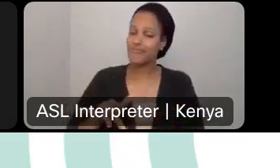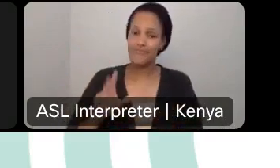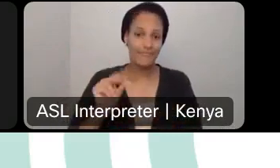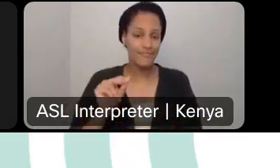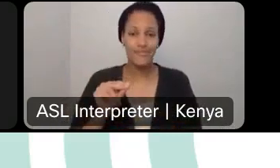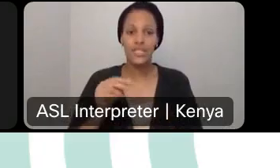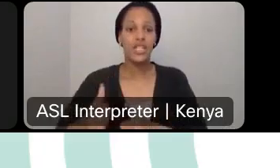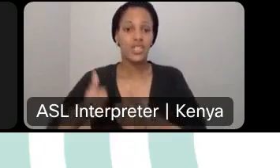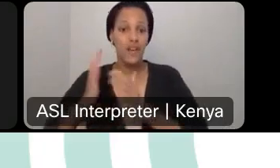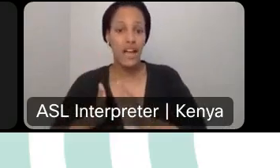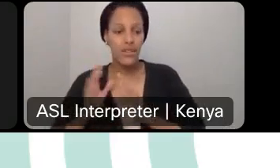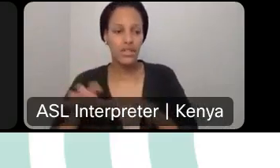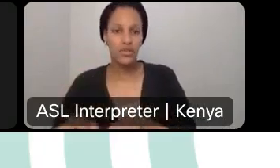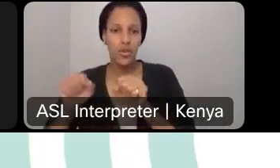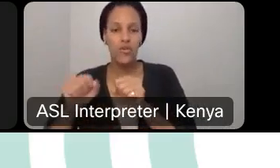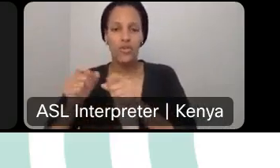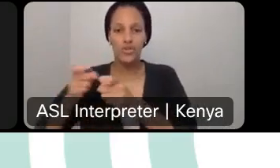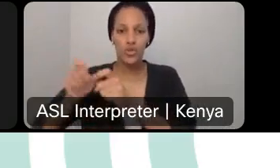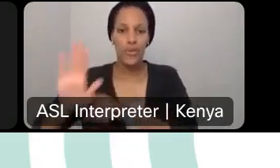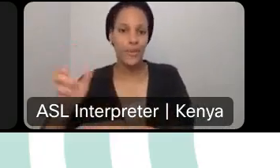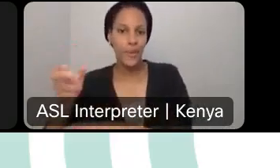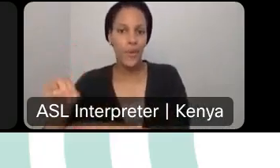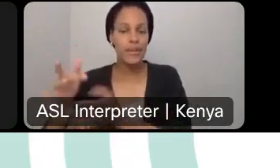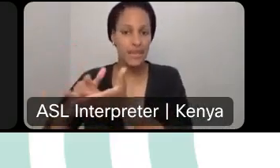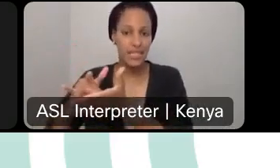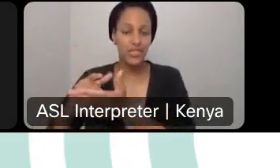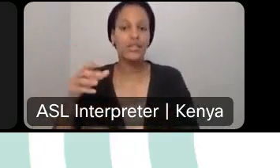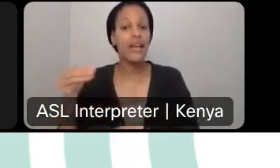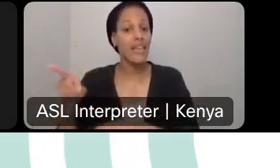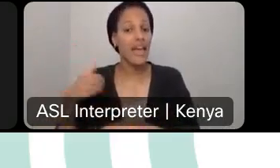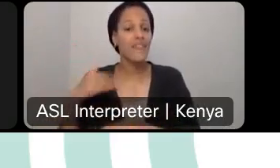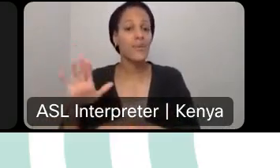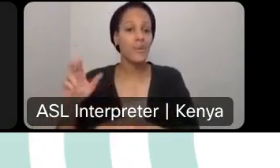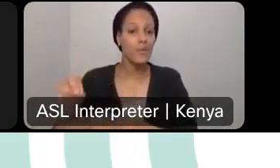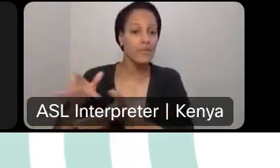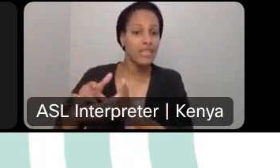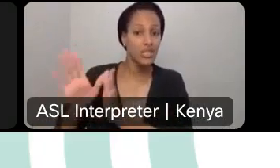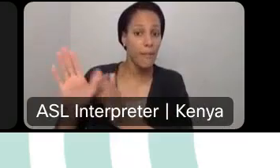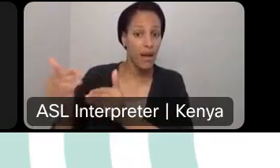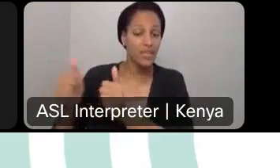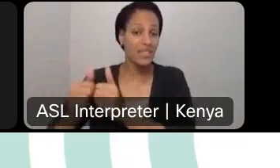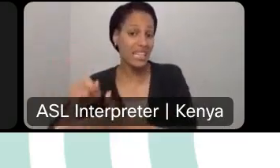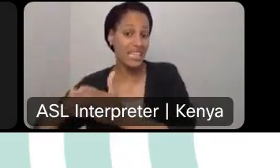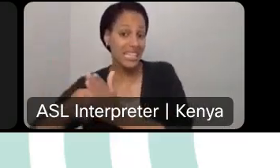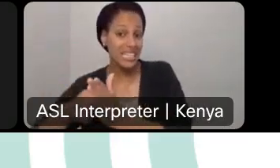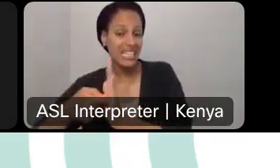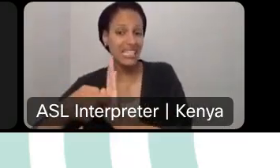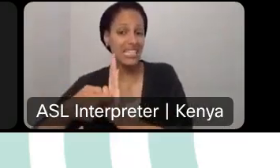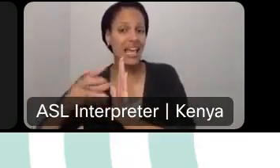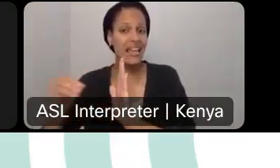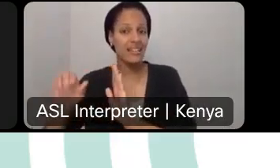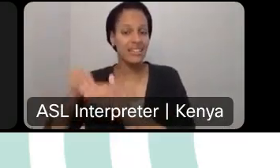control over their medications, and they have their own medication box with a key in their own